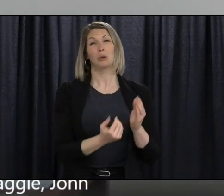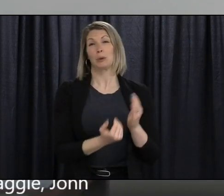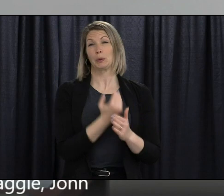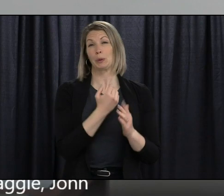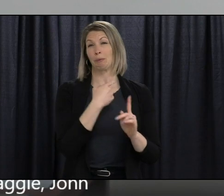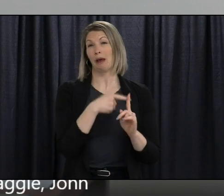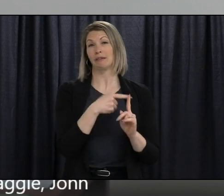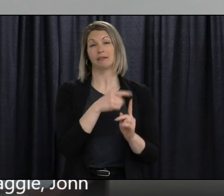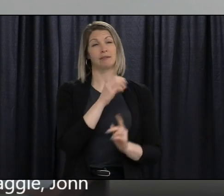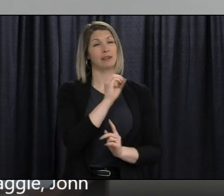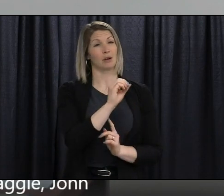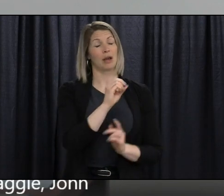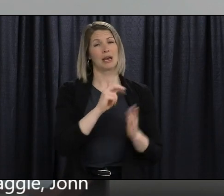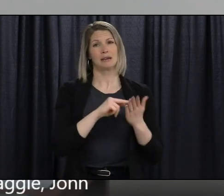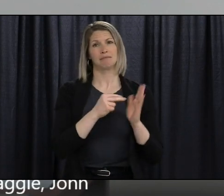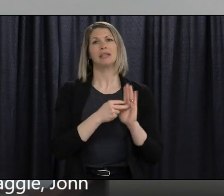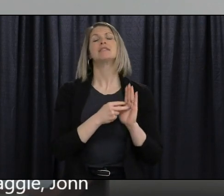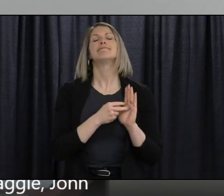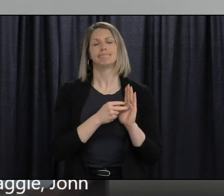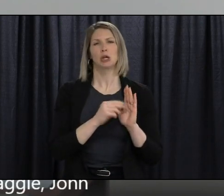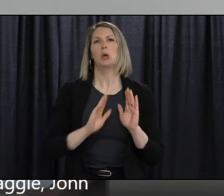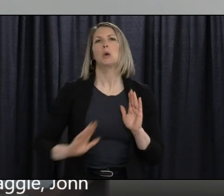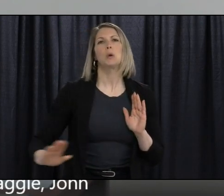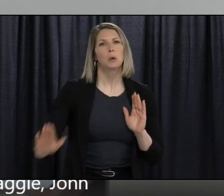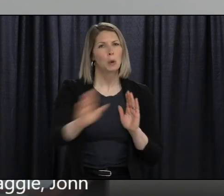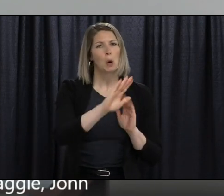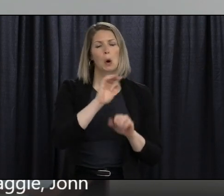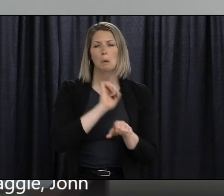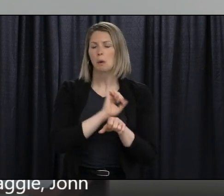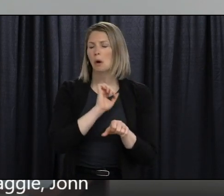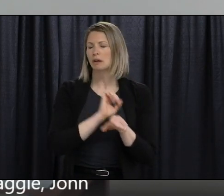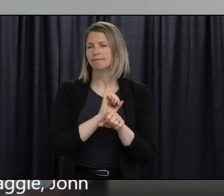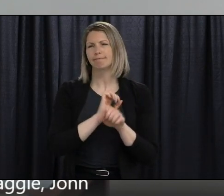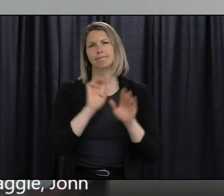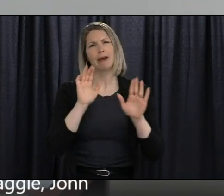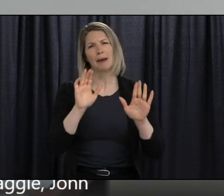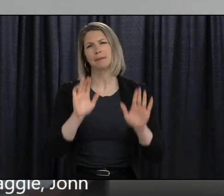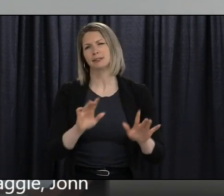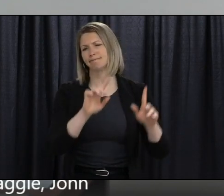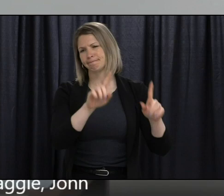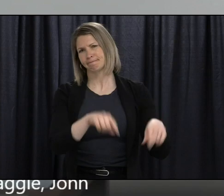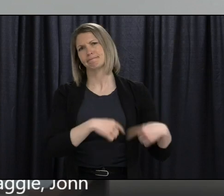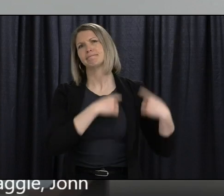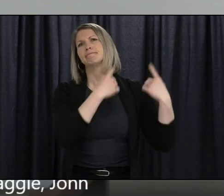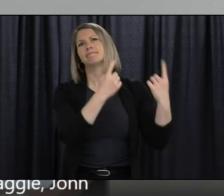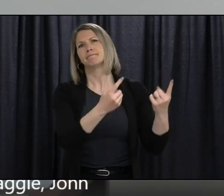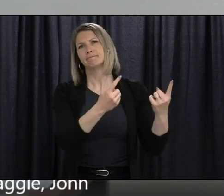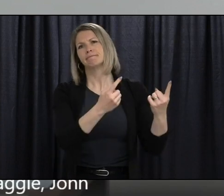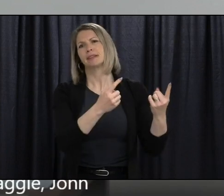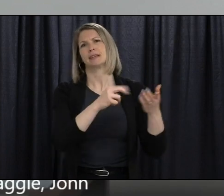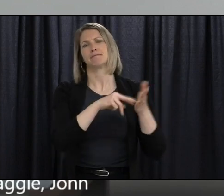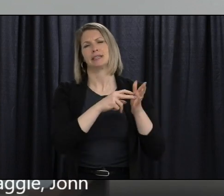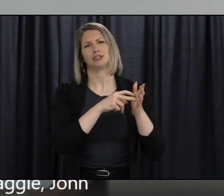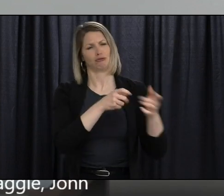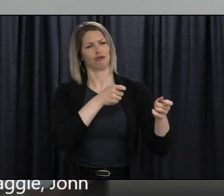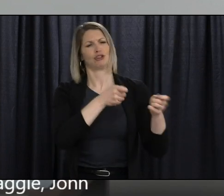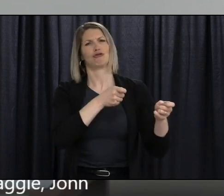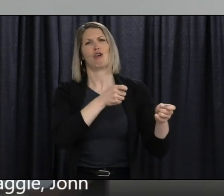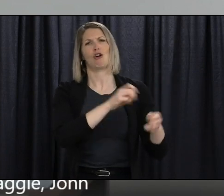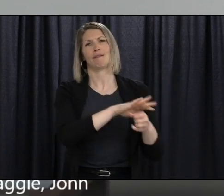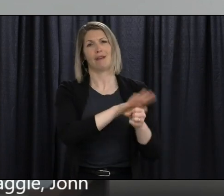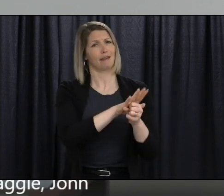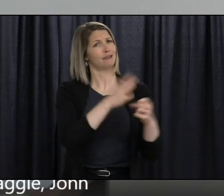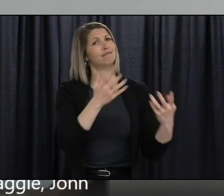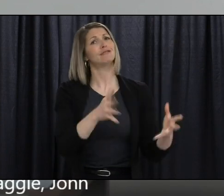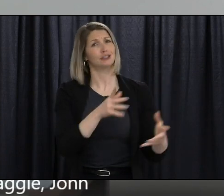Labradorians have worked to contain and adapt to this virus. I have a couple of comments